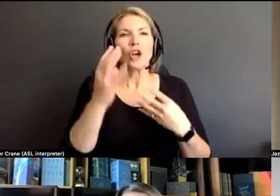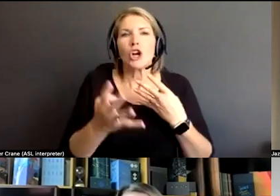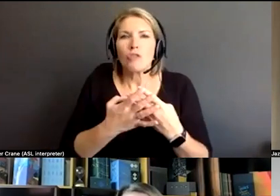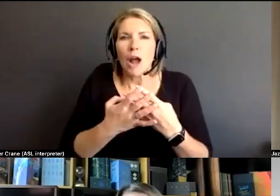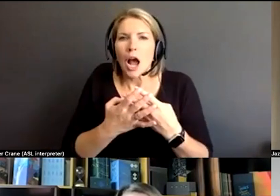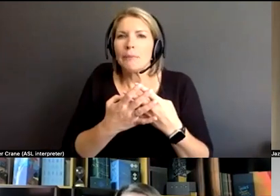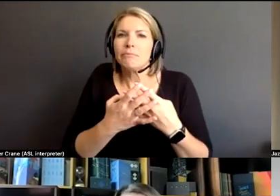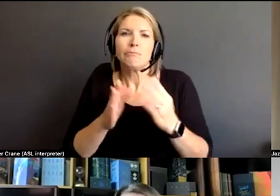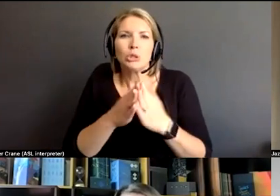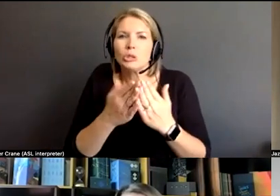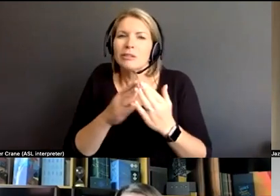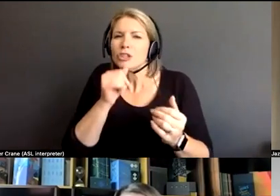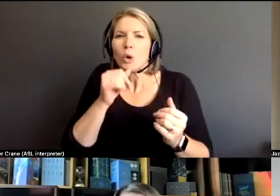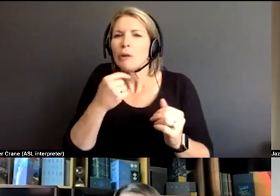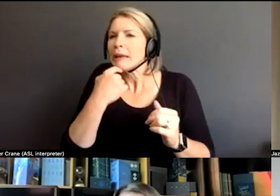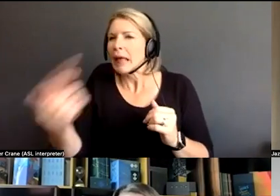whatever.